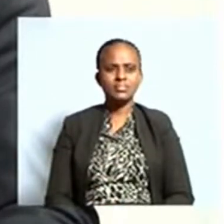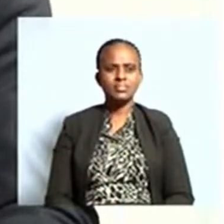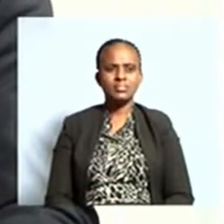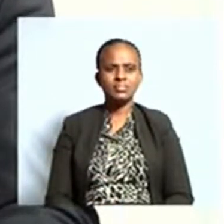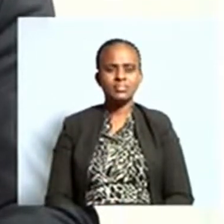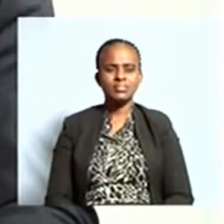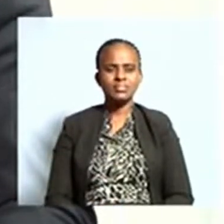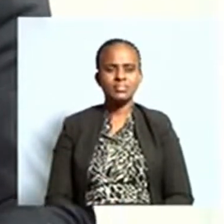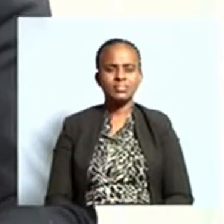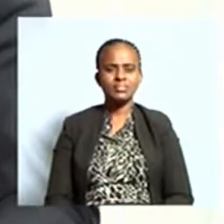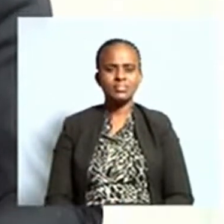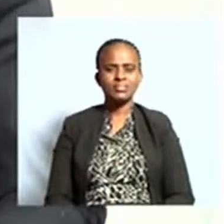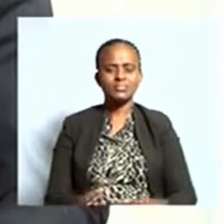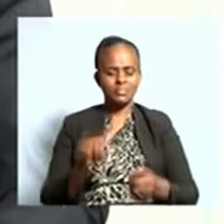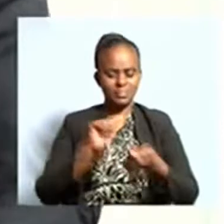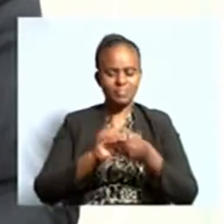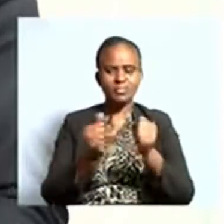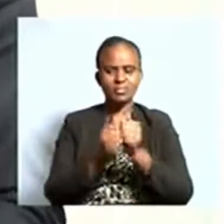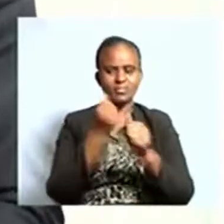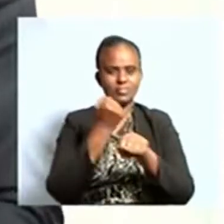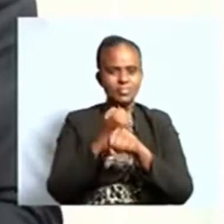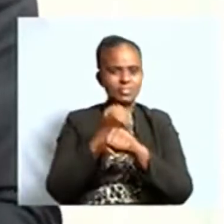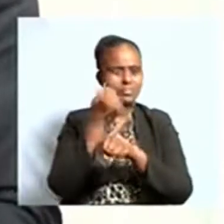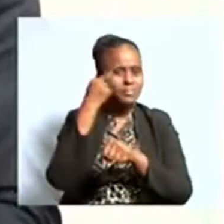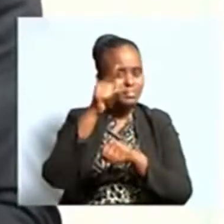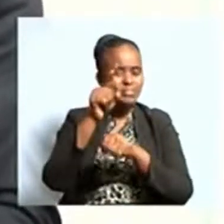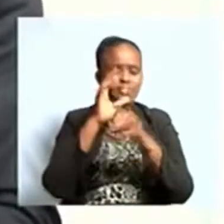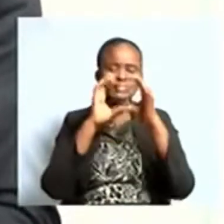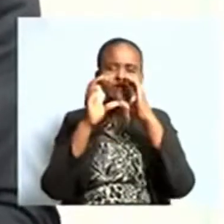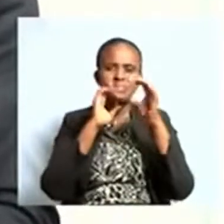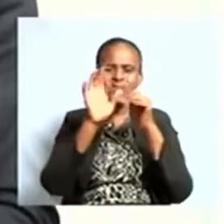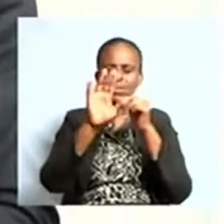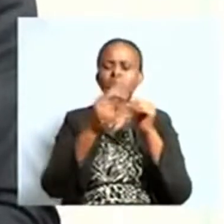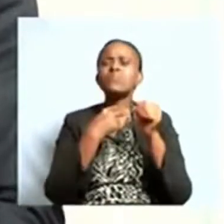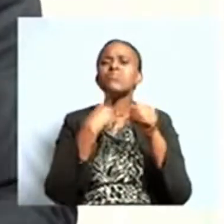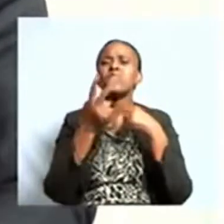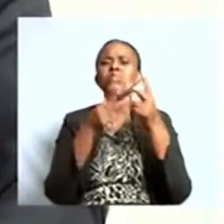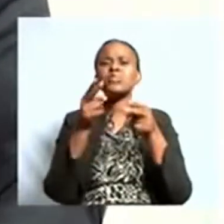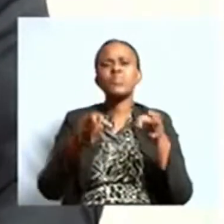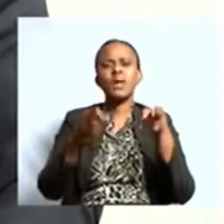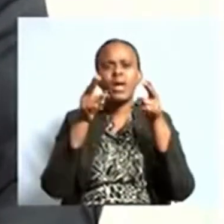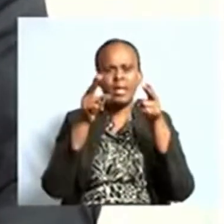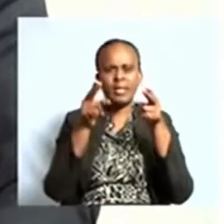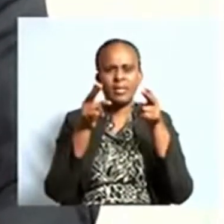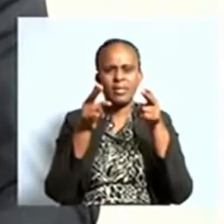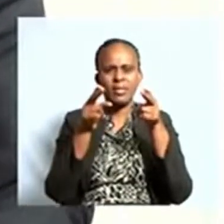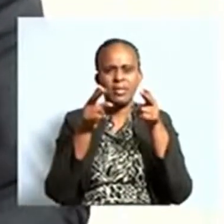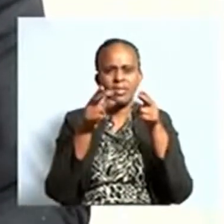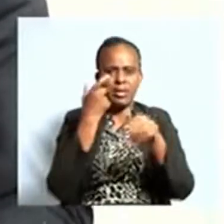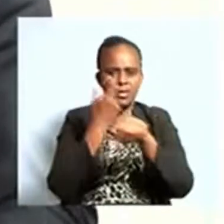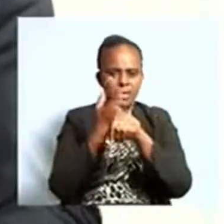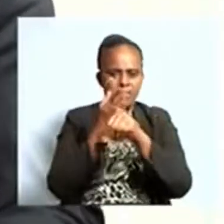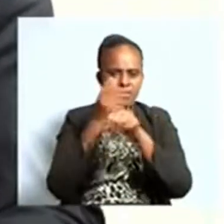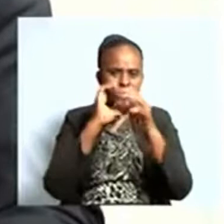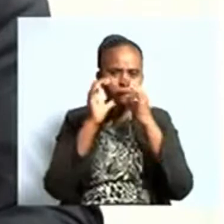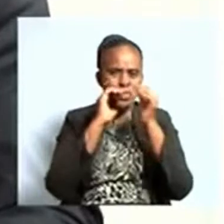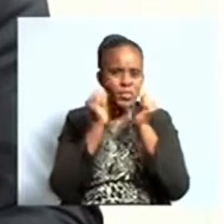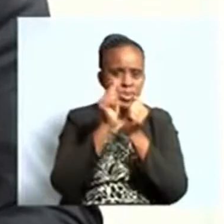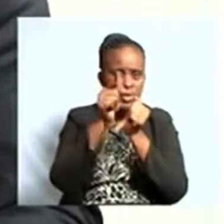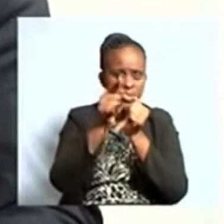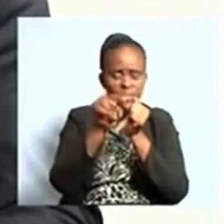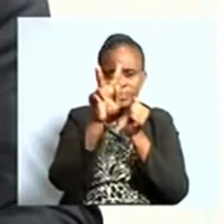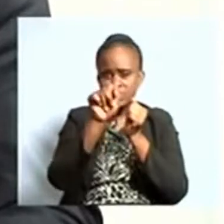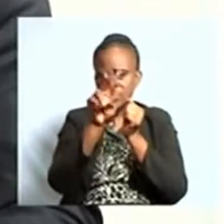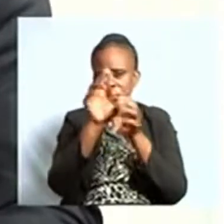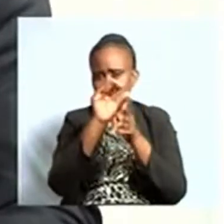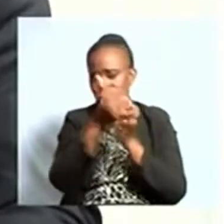Yeah, it's a bit tricky for you to communicate with us when your volume is too high on your television or radio set, wherever you